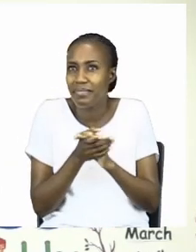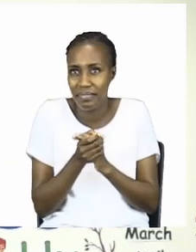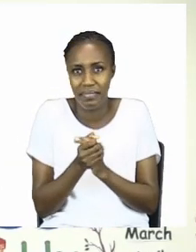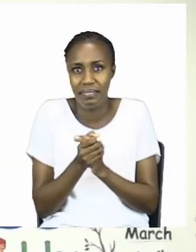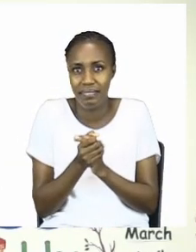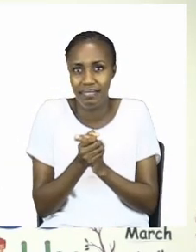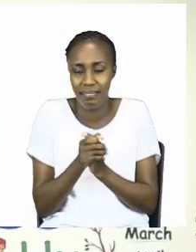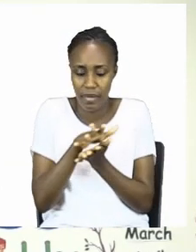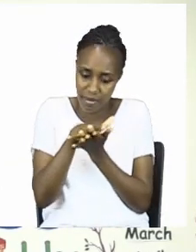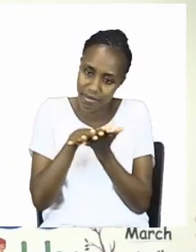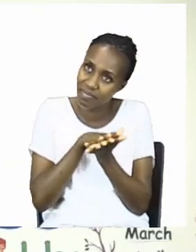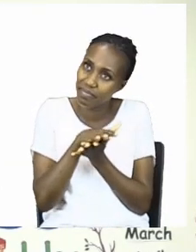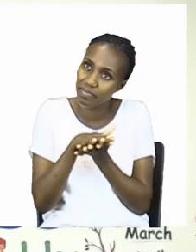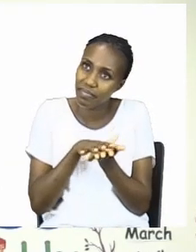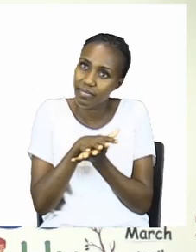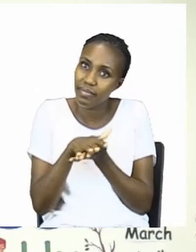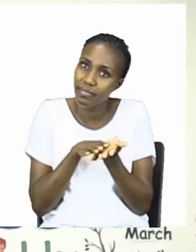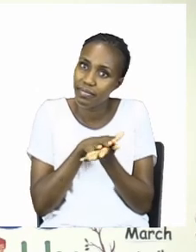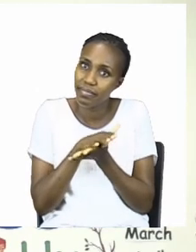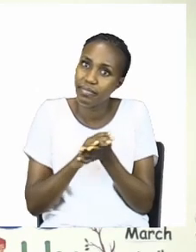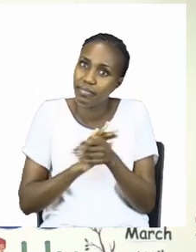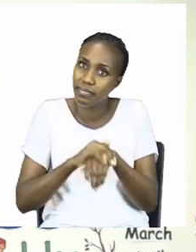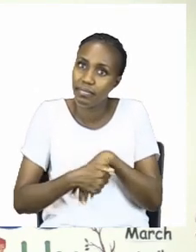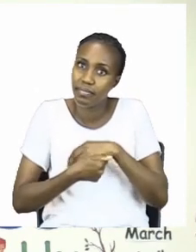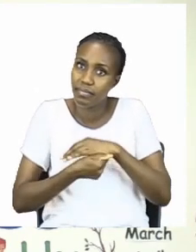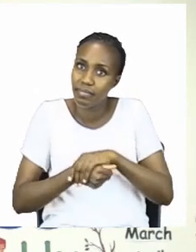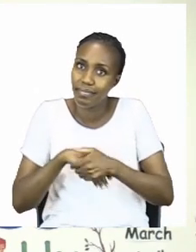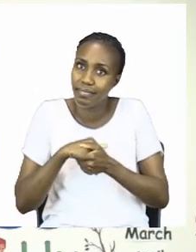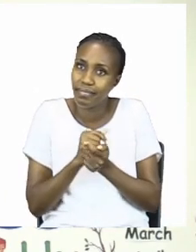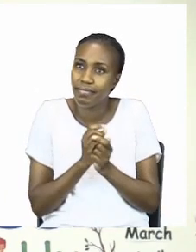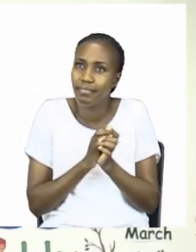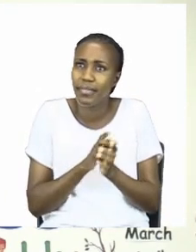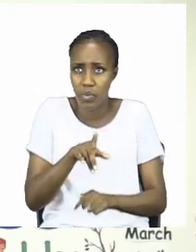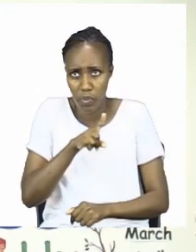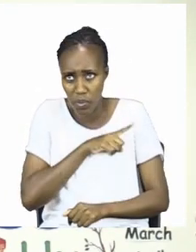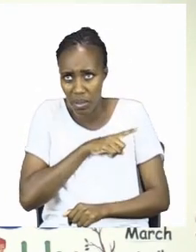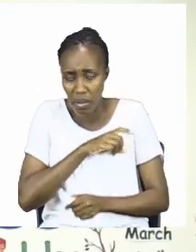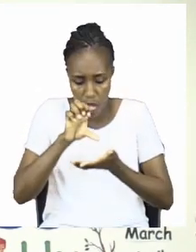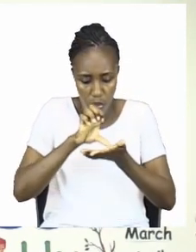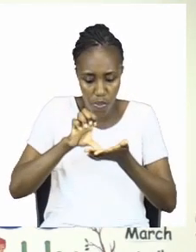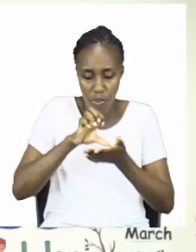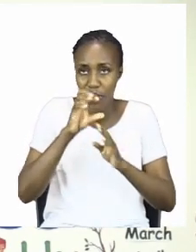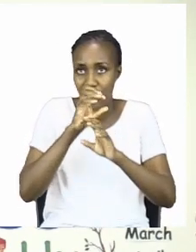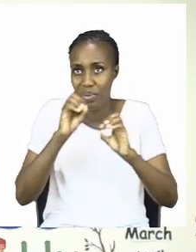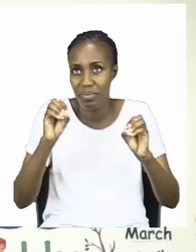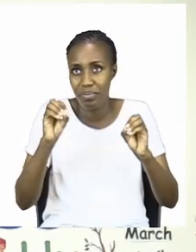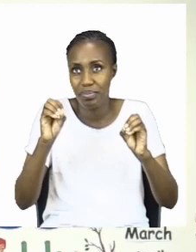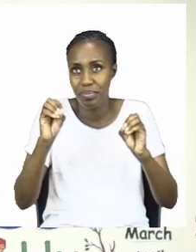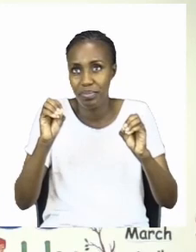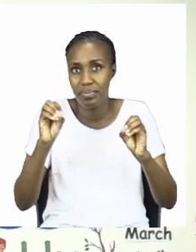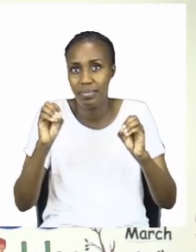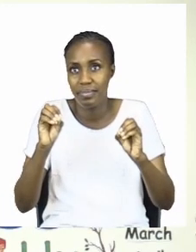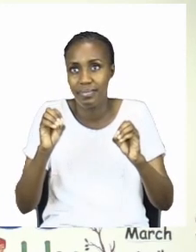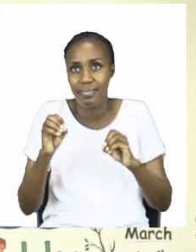everyone, sanitizing is very important because it keeps all the nasty germs away.